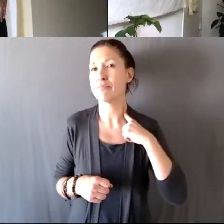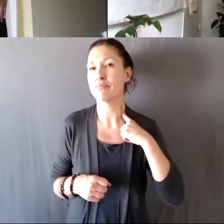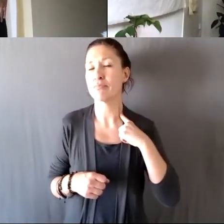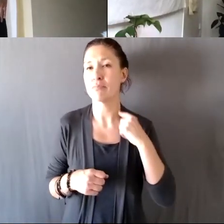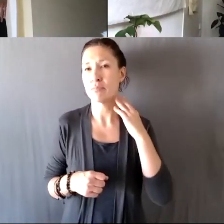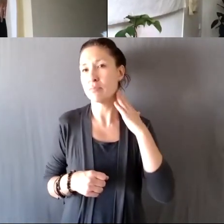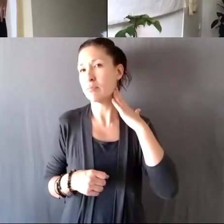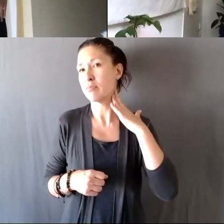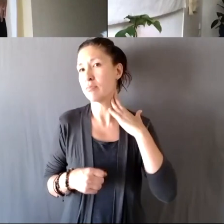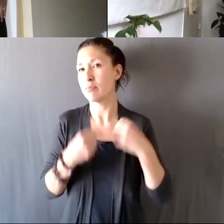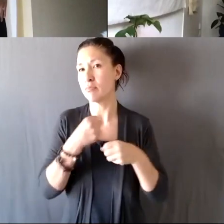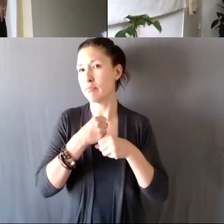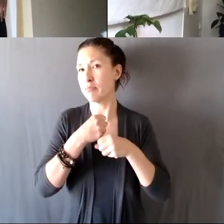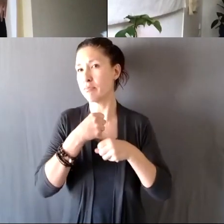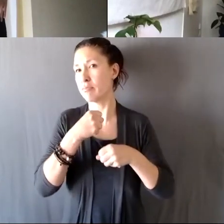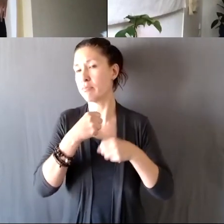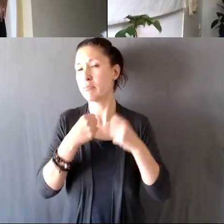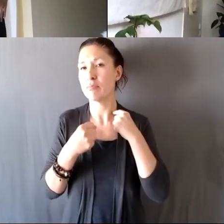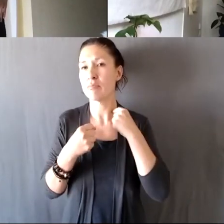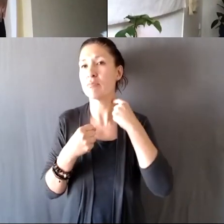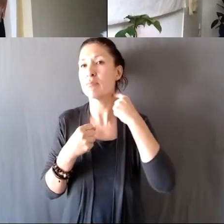ceiling.